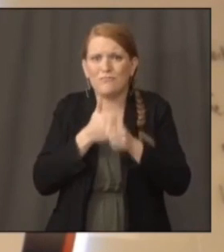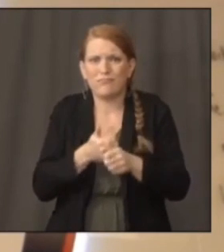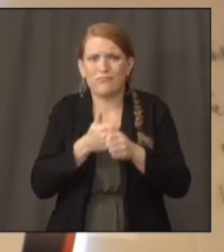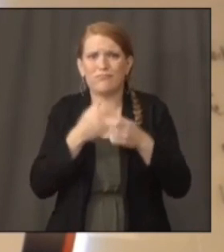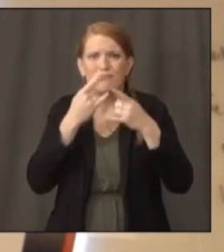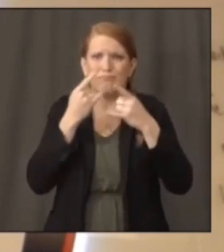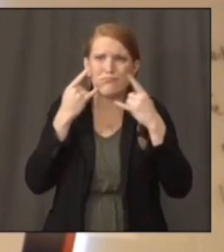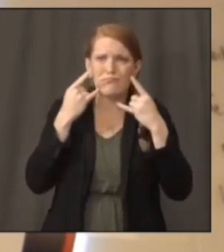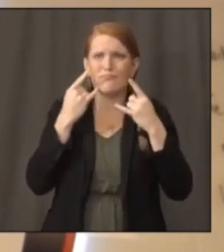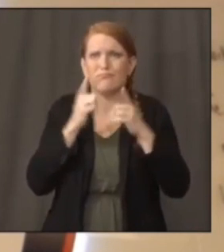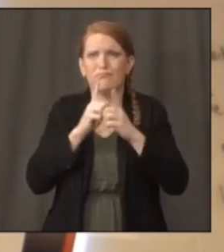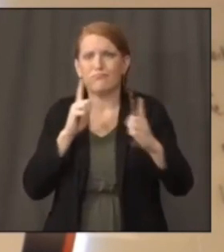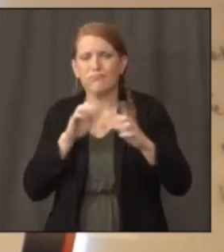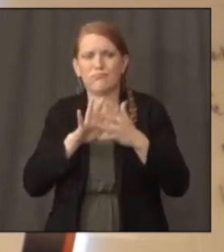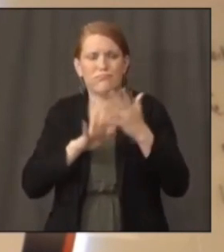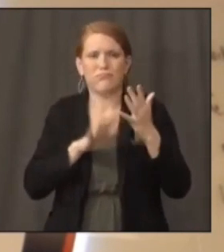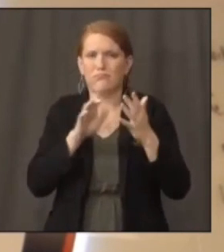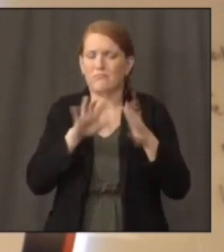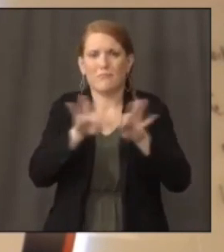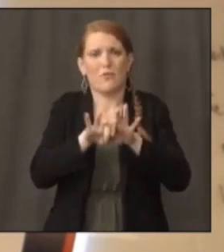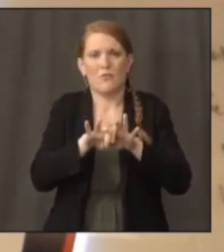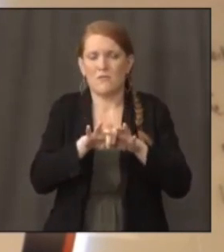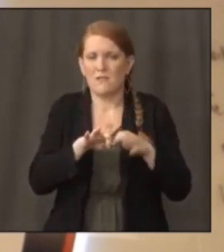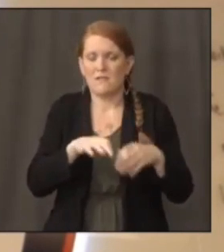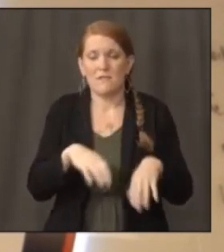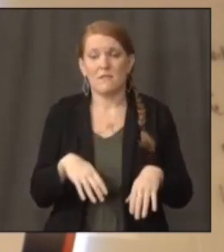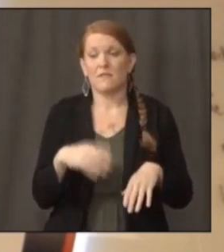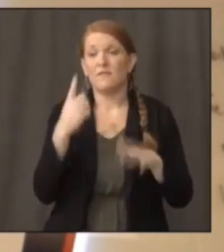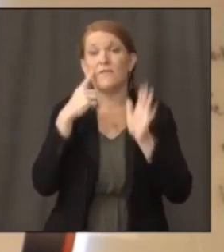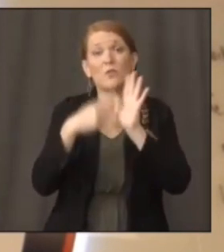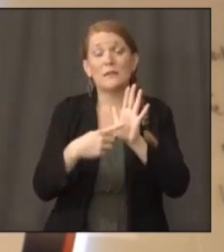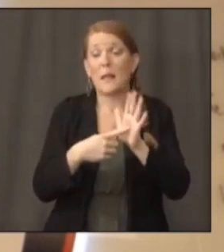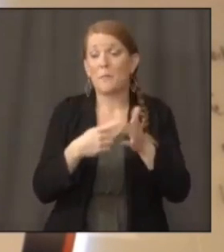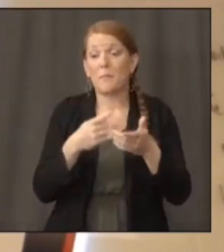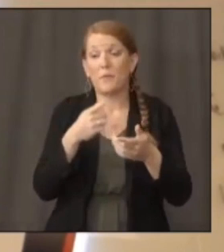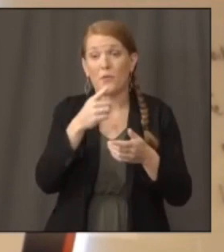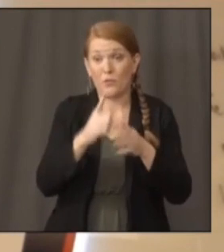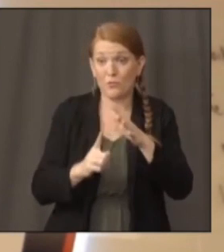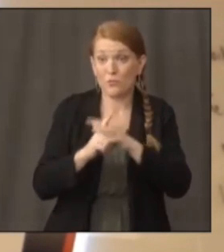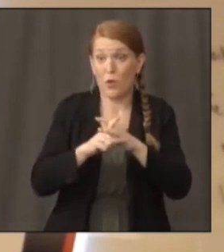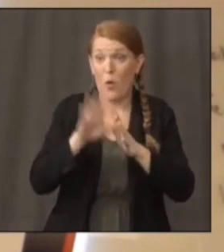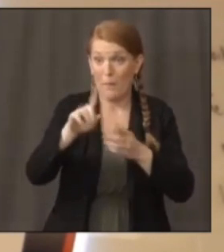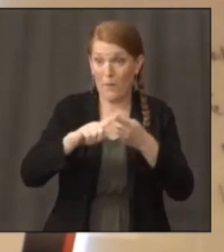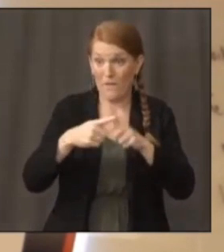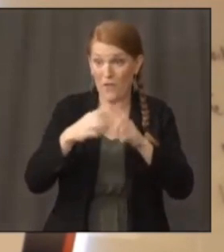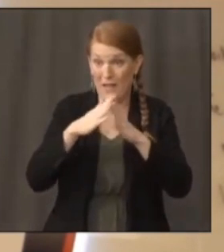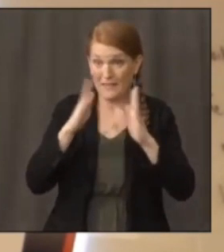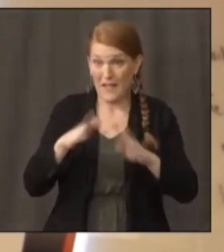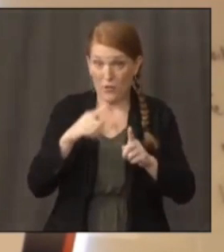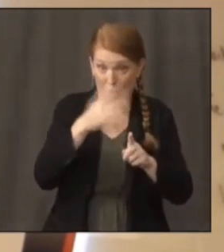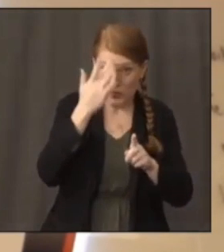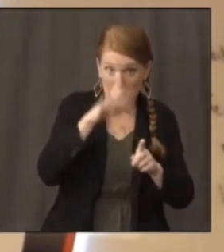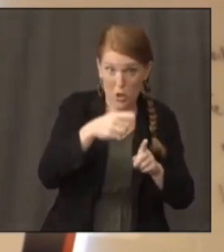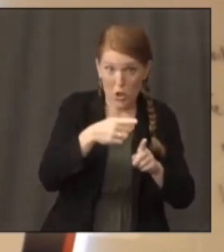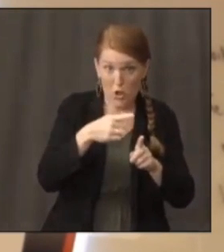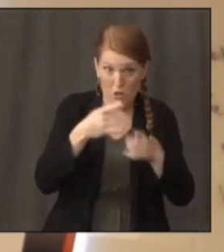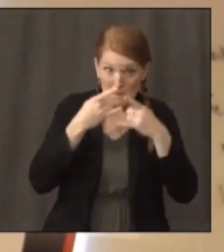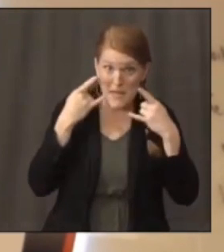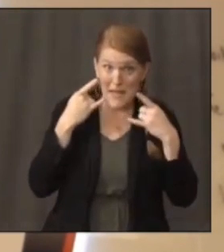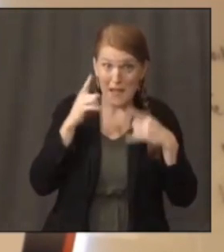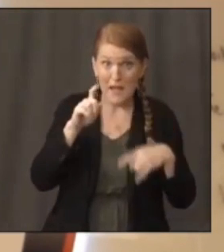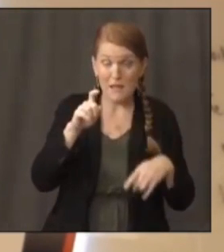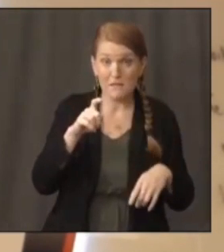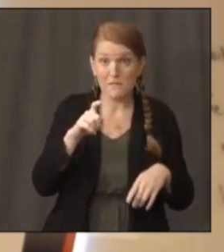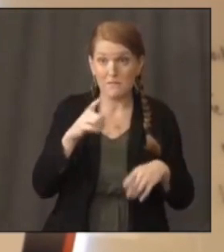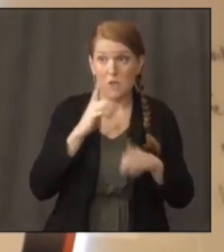vulnerable. When you get to a friend's house, are you being smart, or are people wearing masks? Are